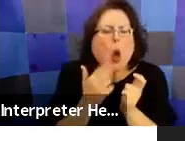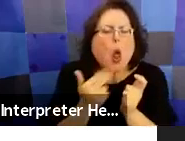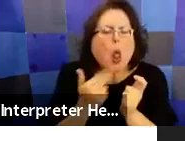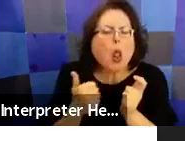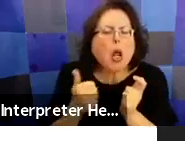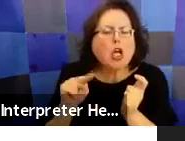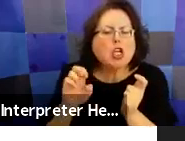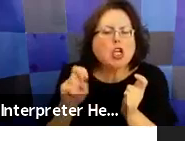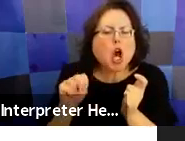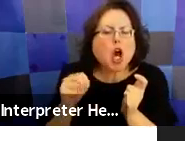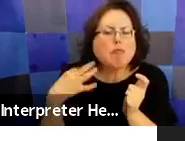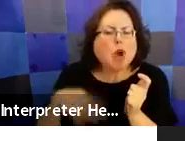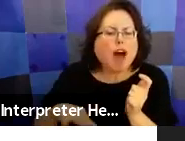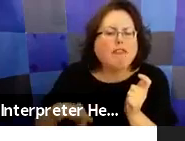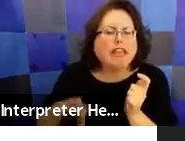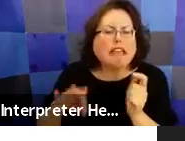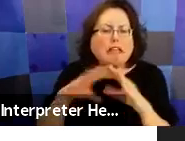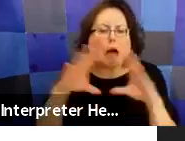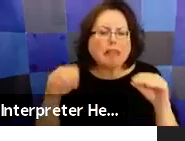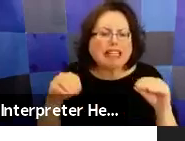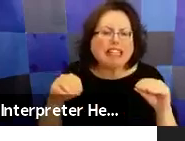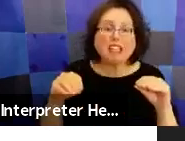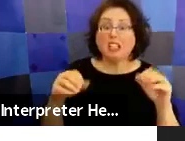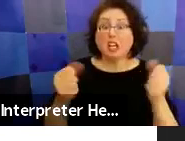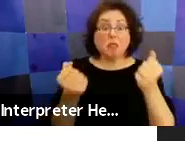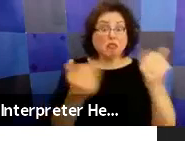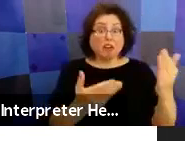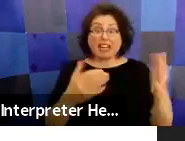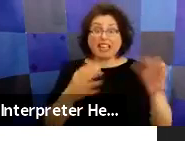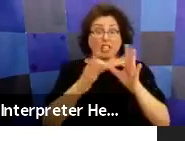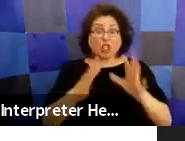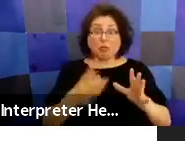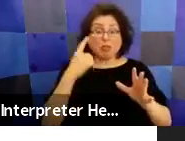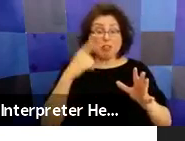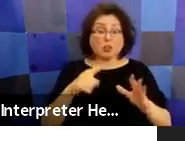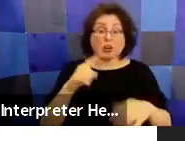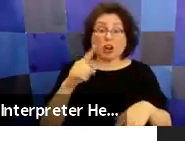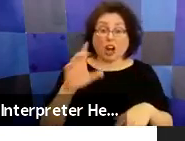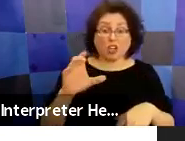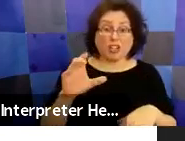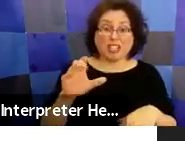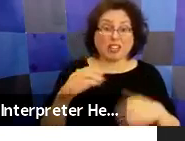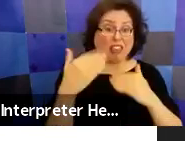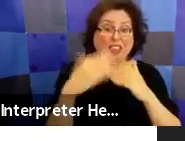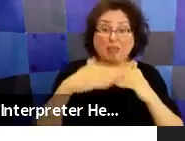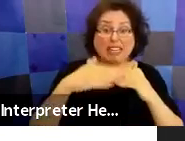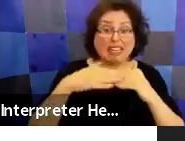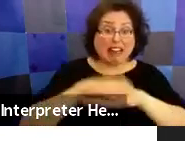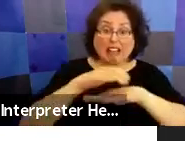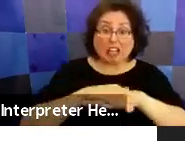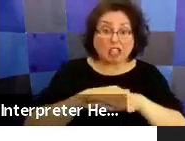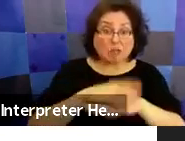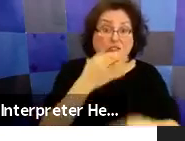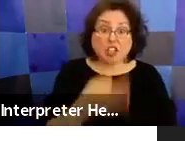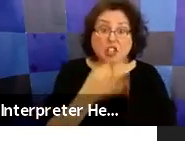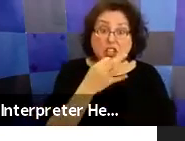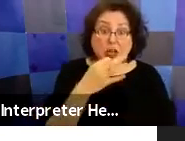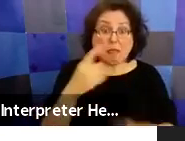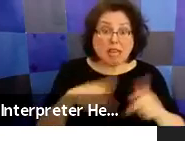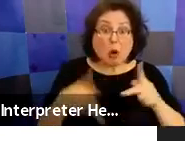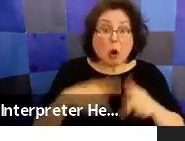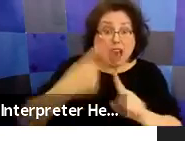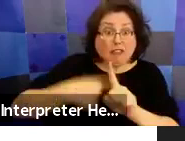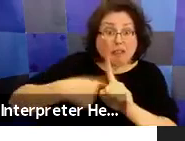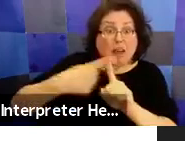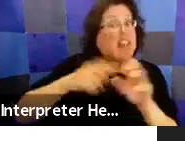know, providing interpreters for hundreds of limited English proficient clients every month can really start to become